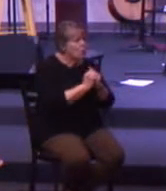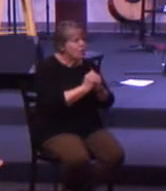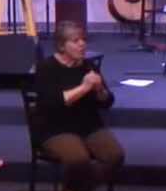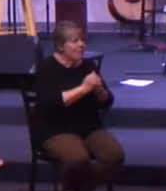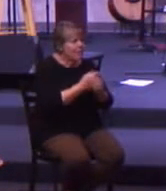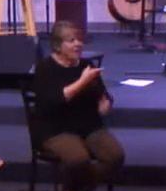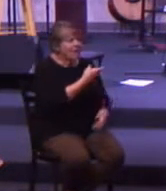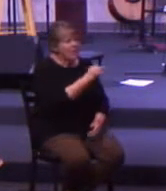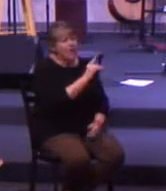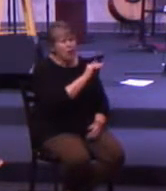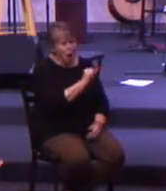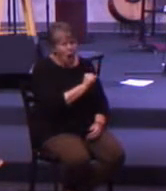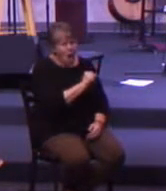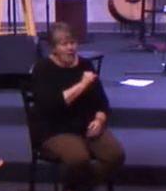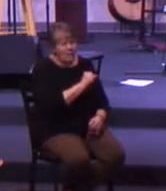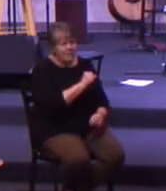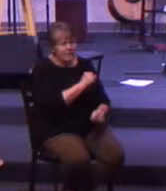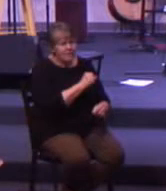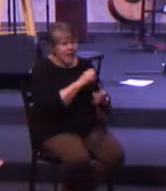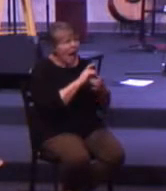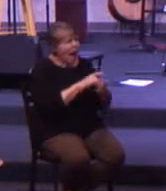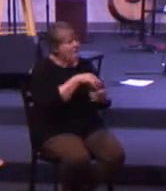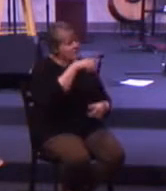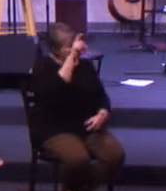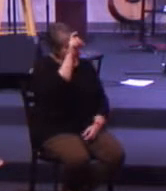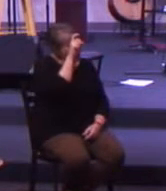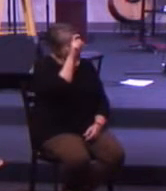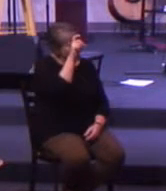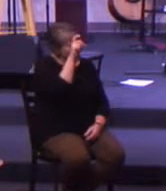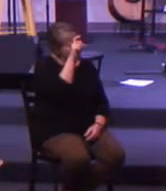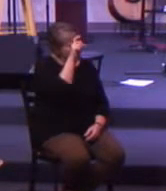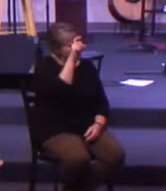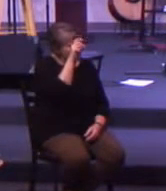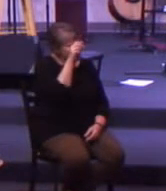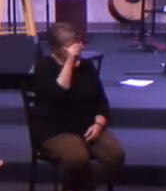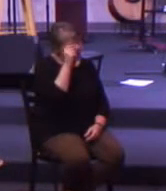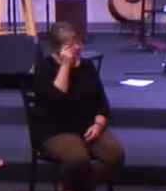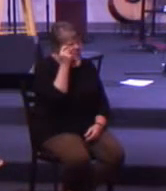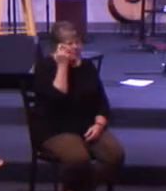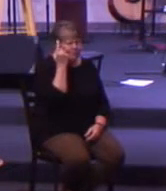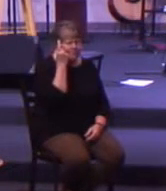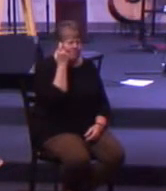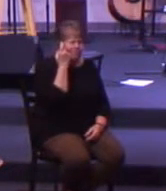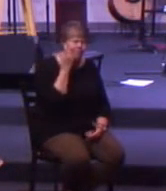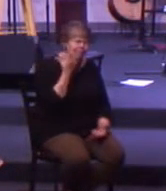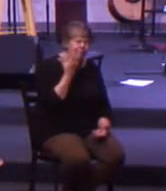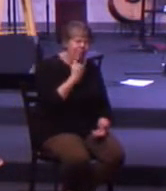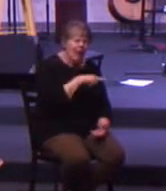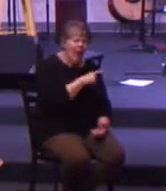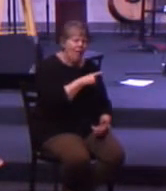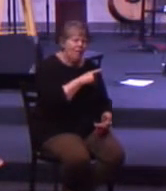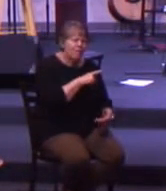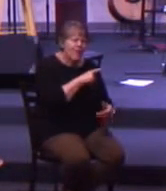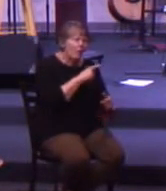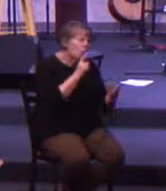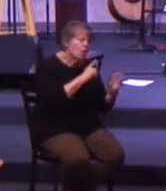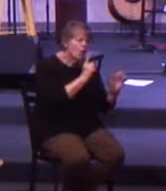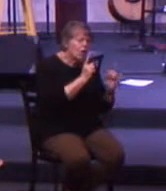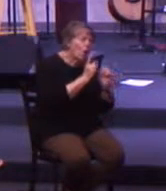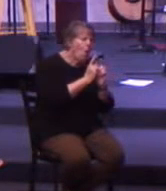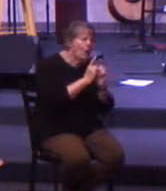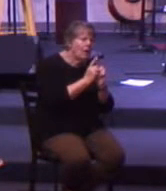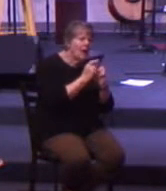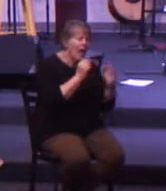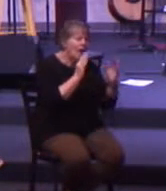slave drivers. They were looking to the source of their slavery to find freedom from